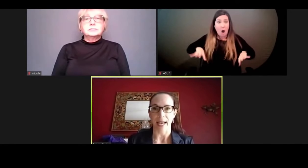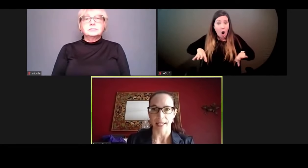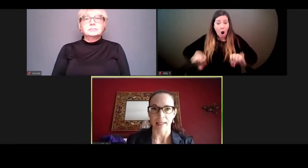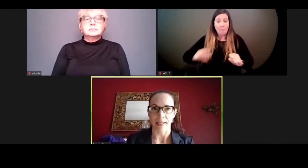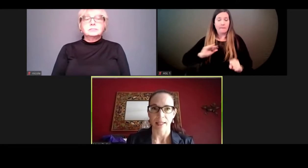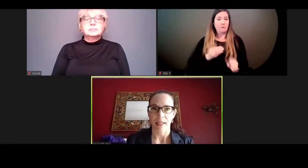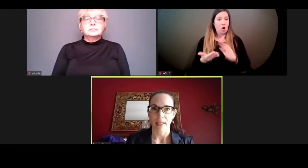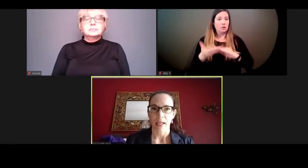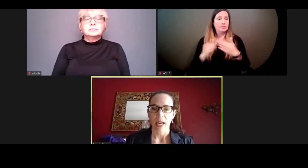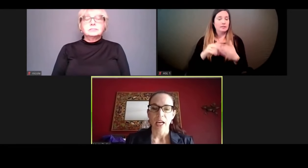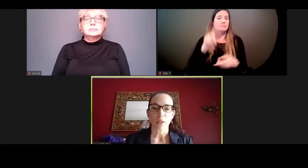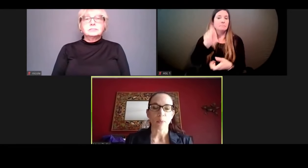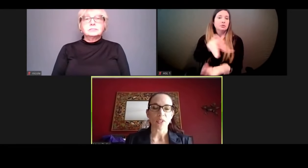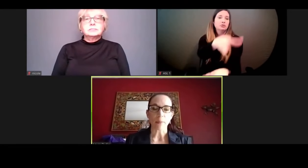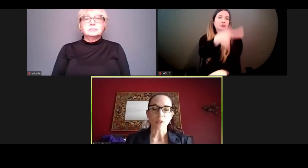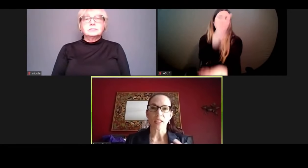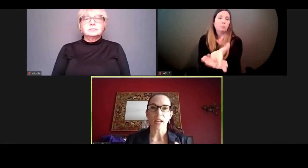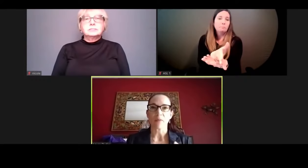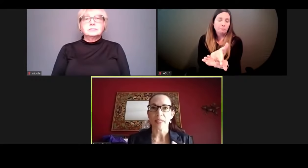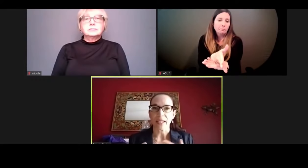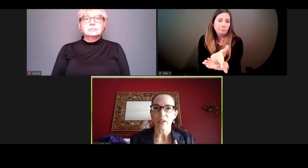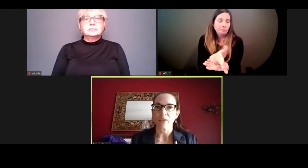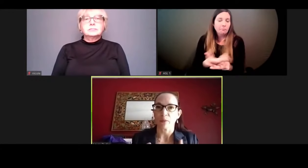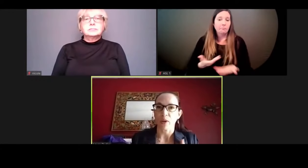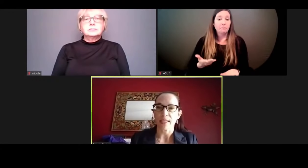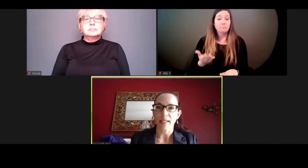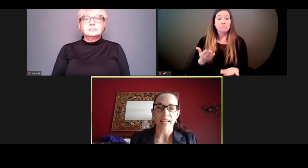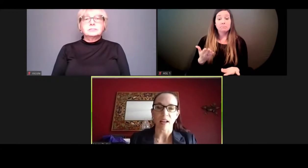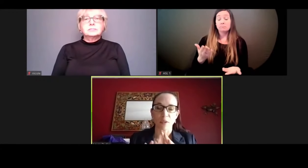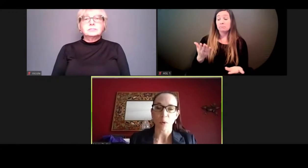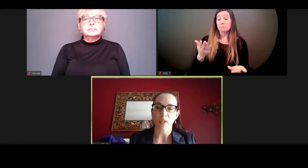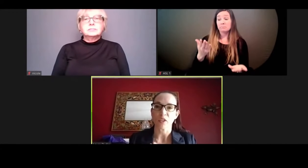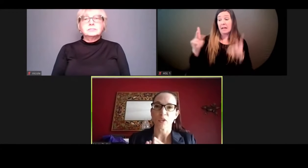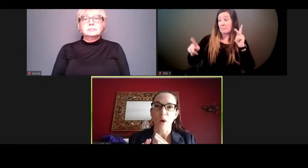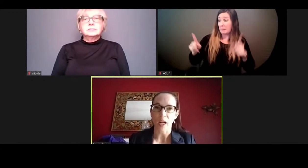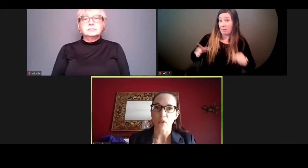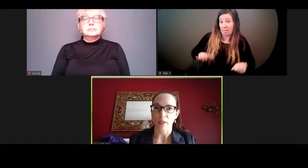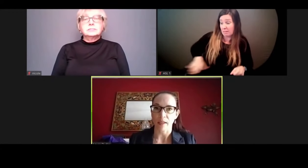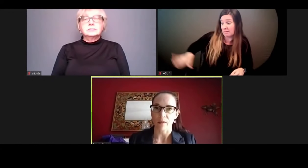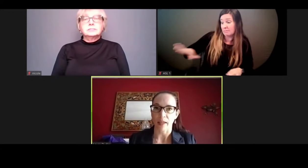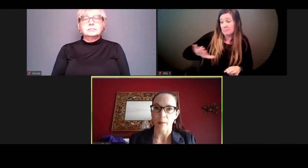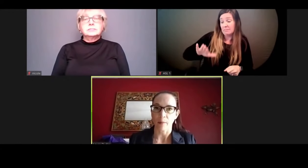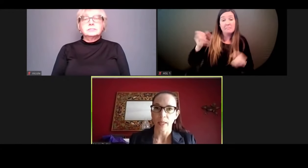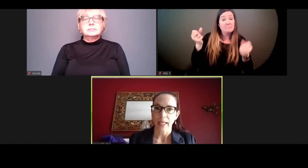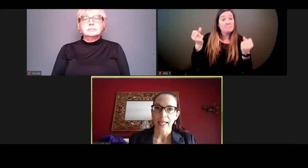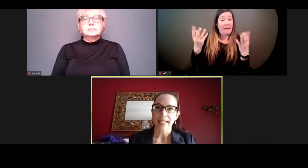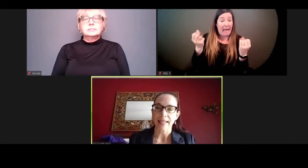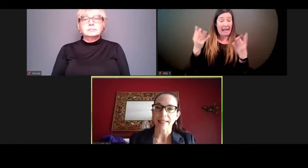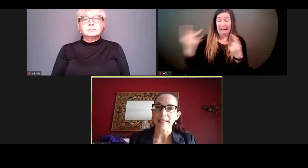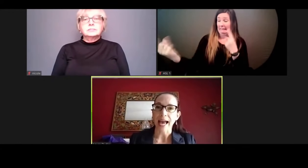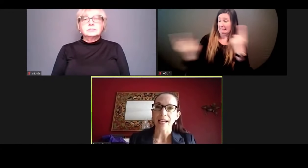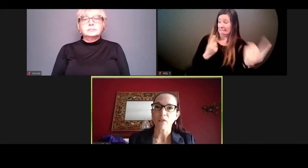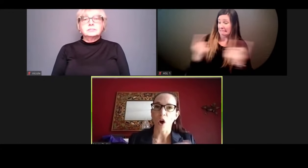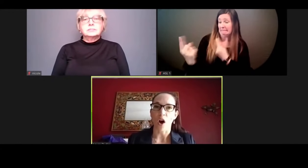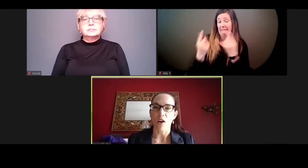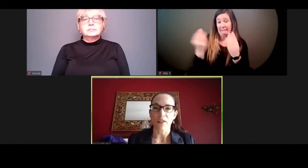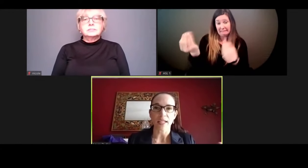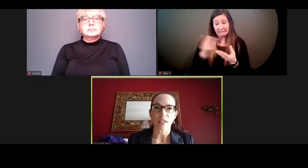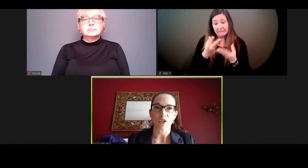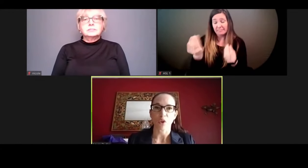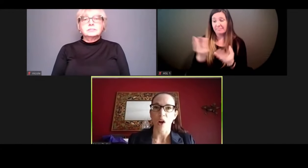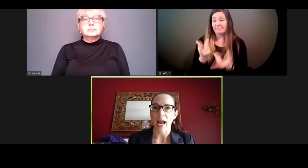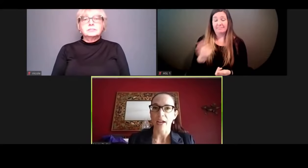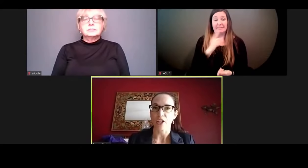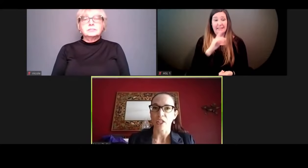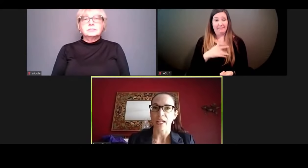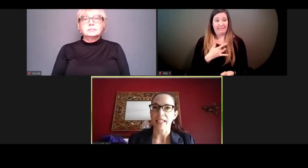needs to end. The perception that I've been hearing from residents, and I've spoken to hundreds of them, is that the lack of obvious